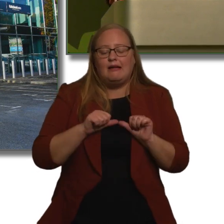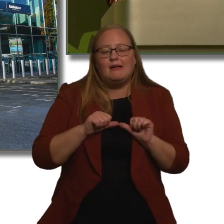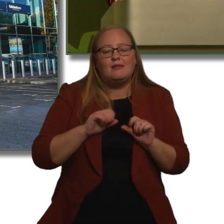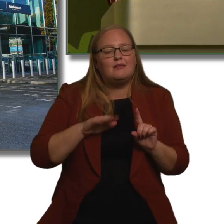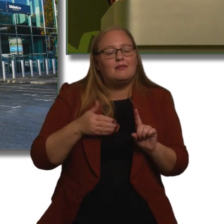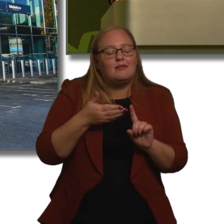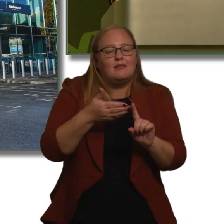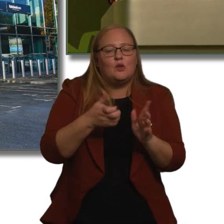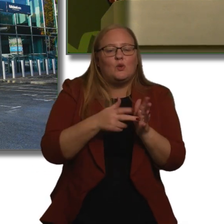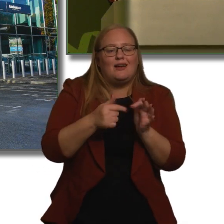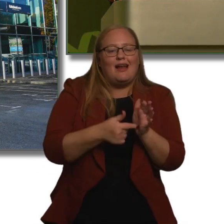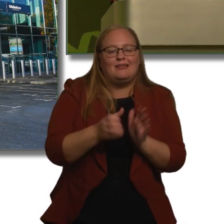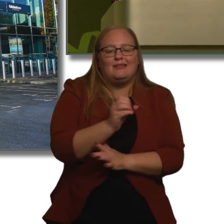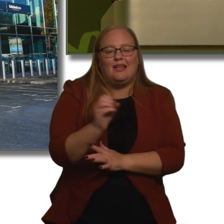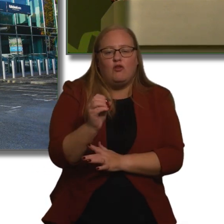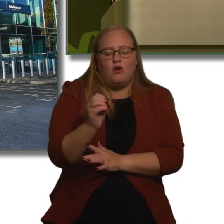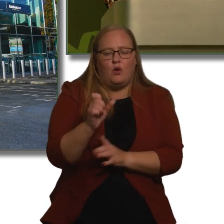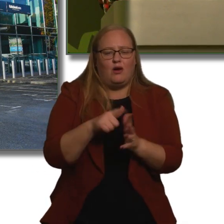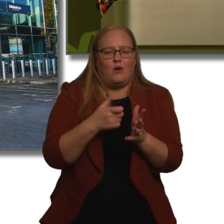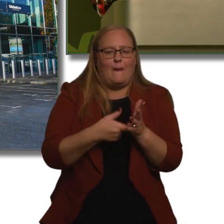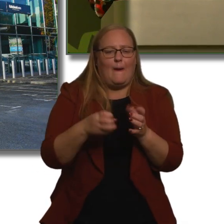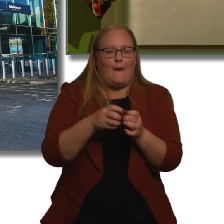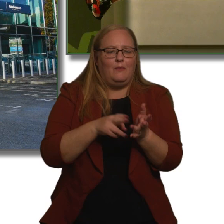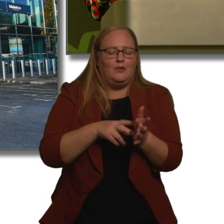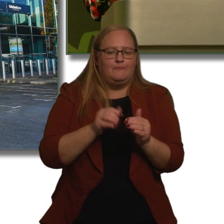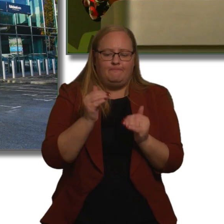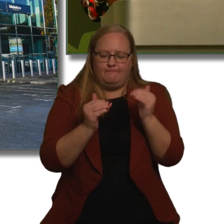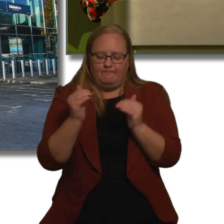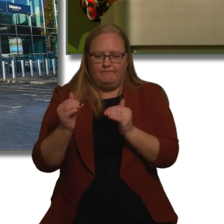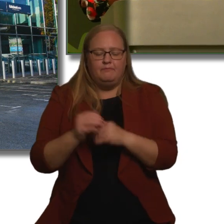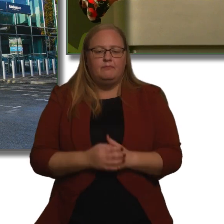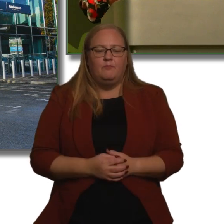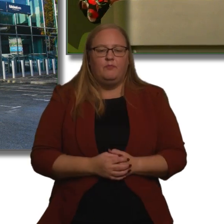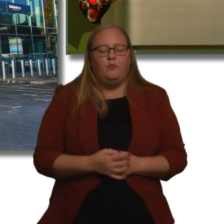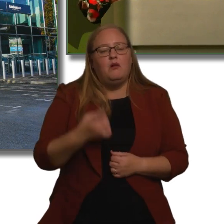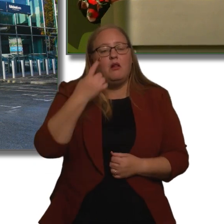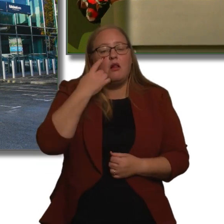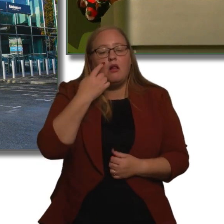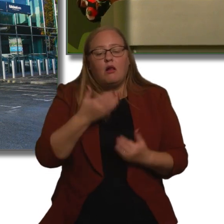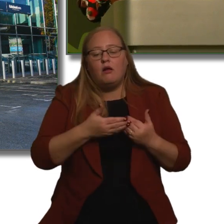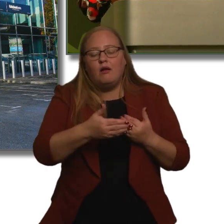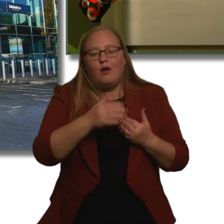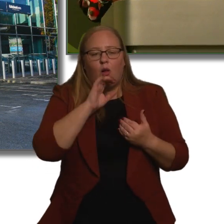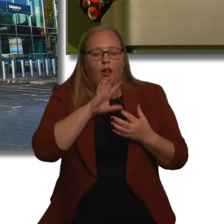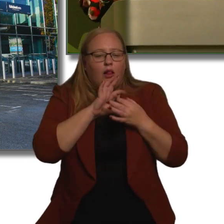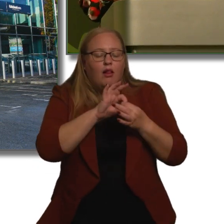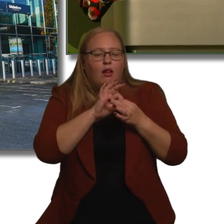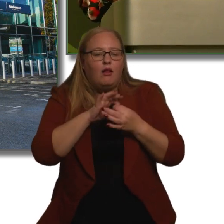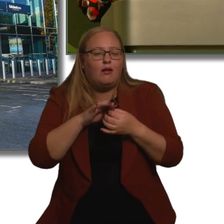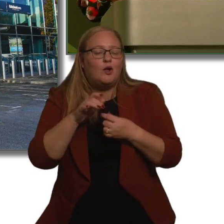zero. We're very much looking forward to engaging with local communities around